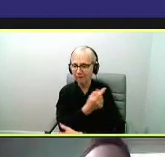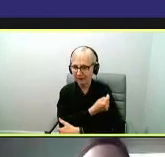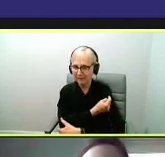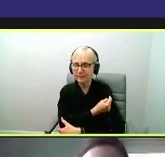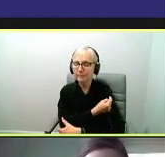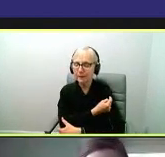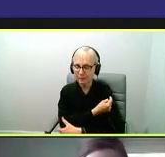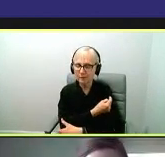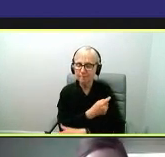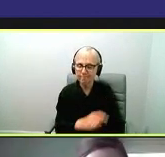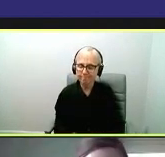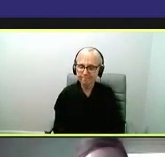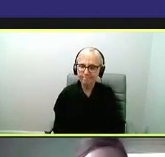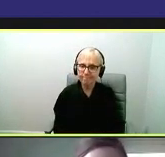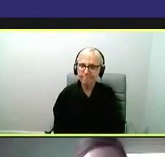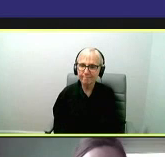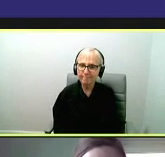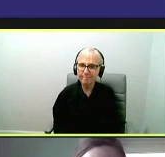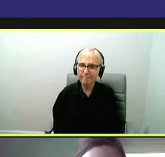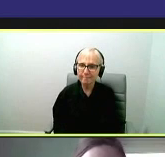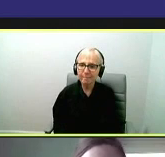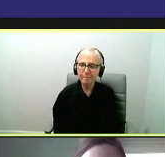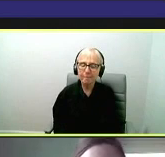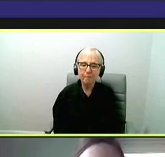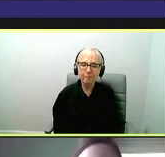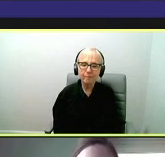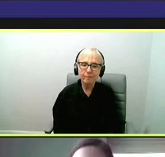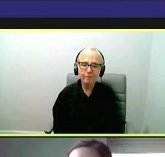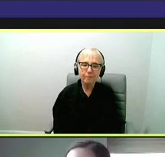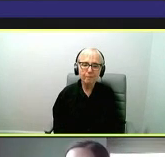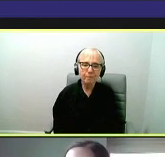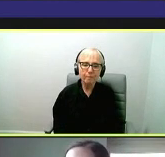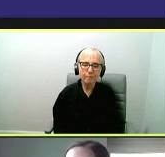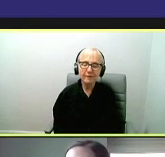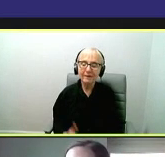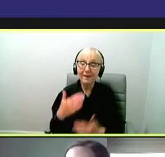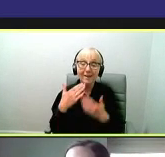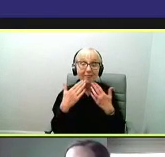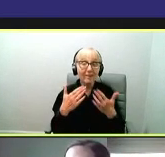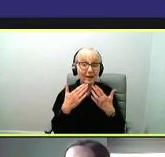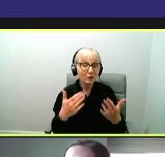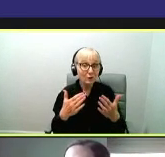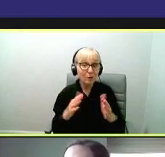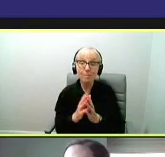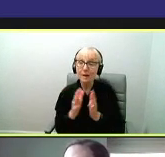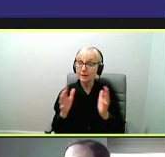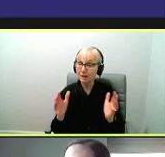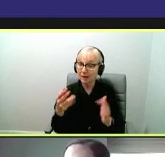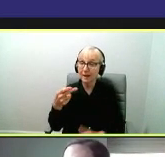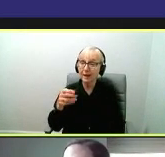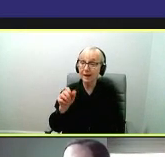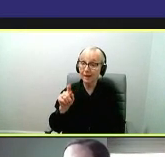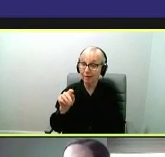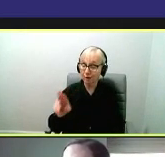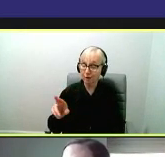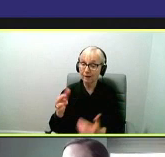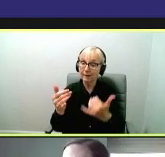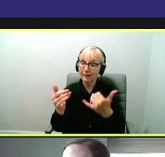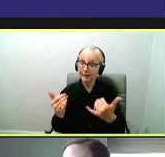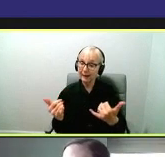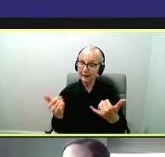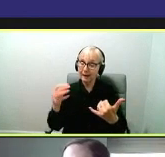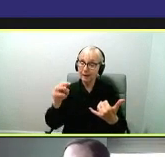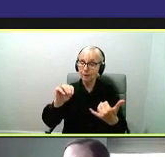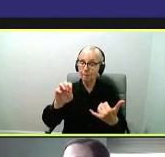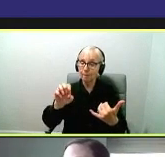might be it. Thank you so much, Heather. And we're going to move on to the media Q&A portion